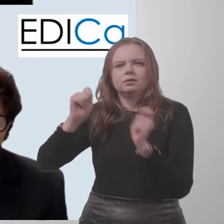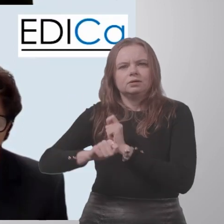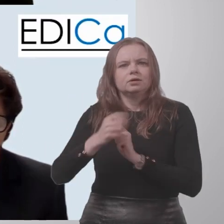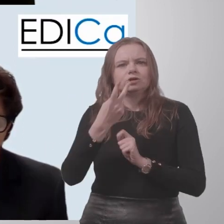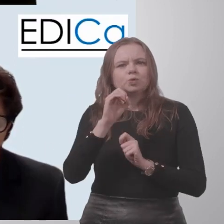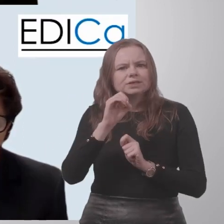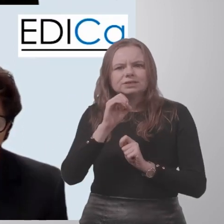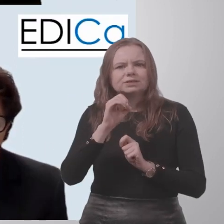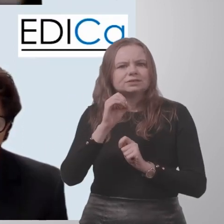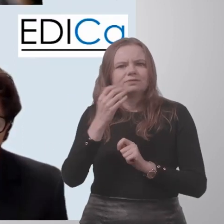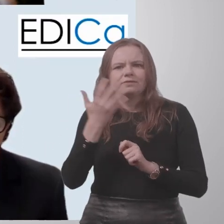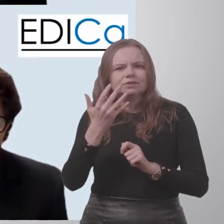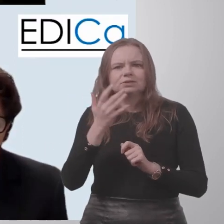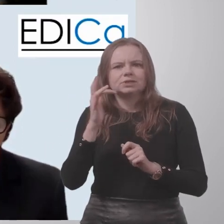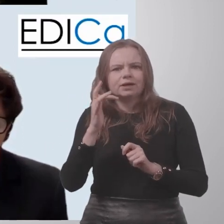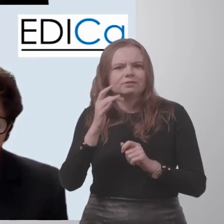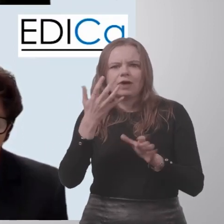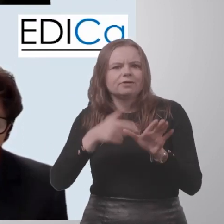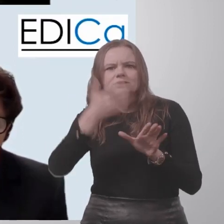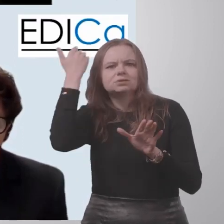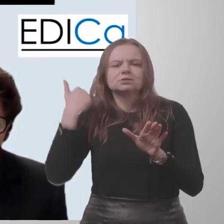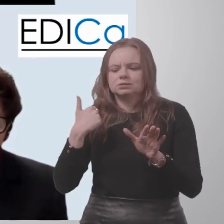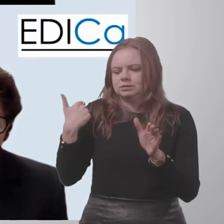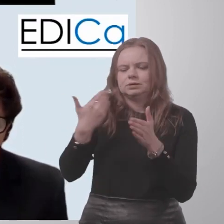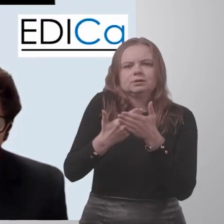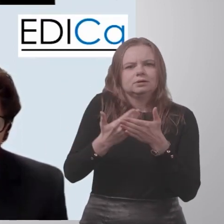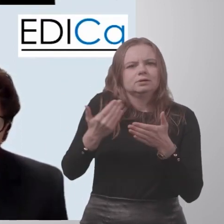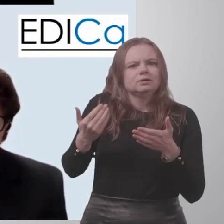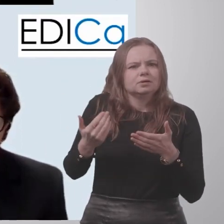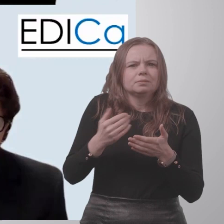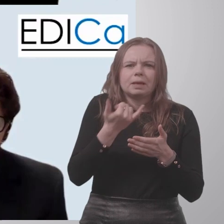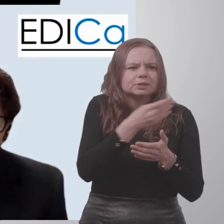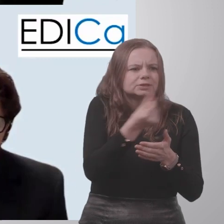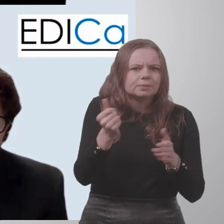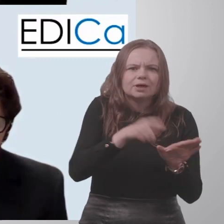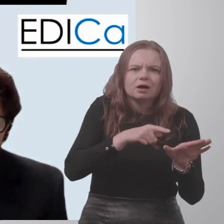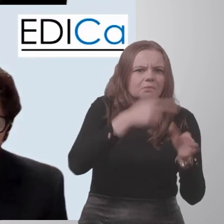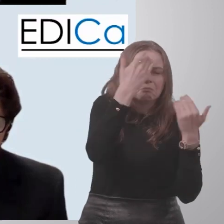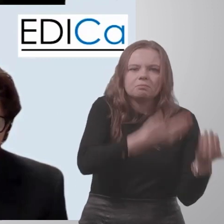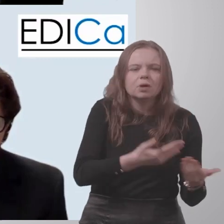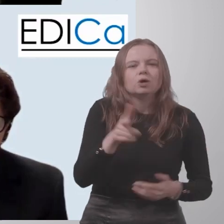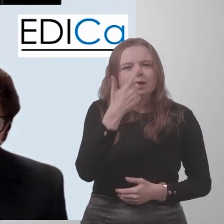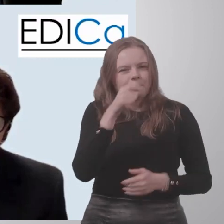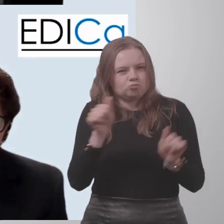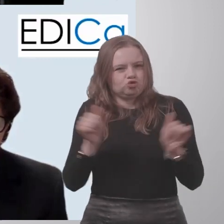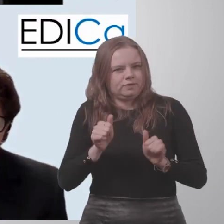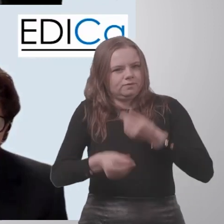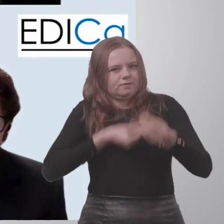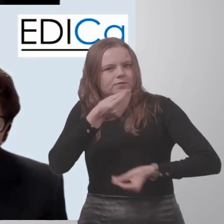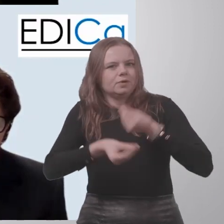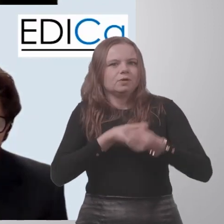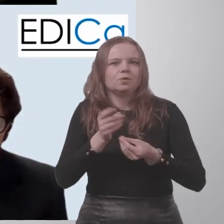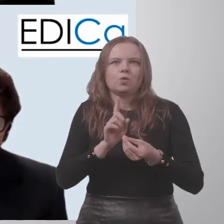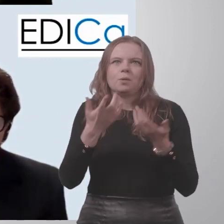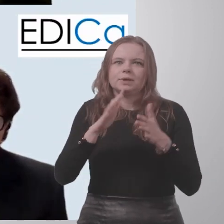15, 10, 5 years ago, it might be hard for people to fathom that. So if you could kind of just literally as brief as possible, just explain that, that'd be really, really